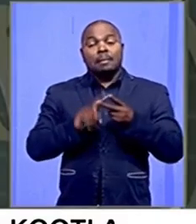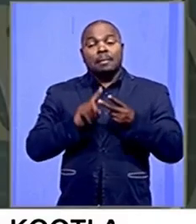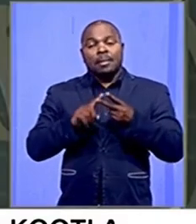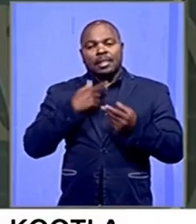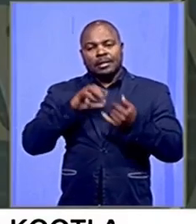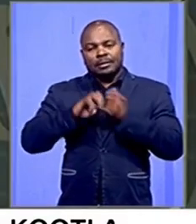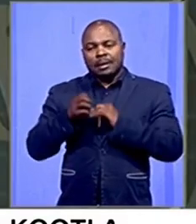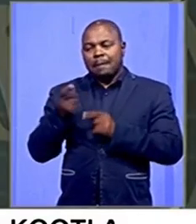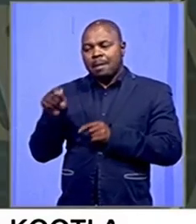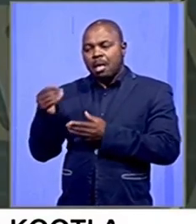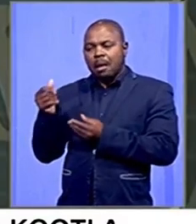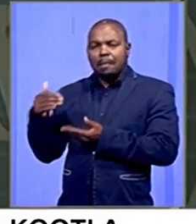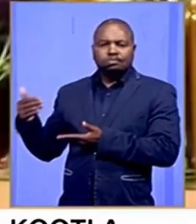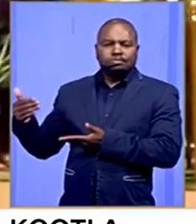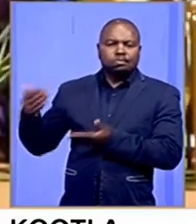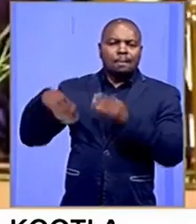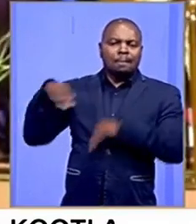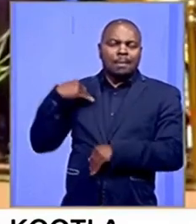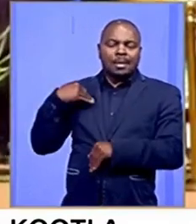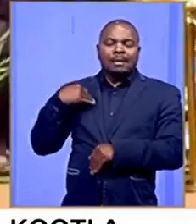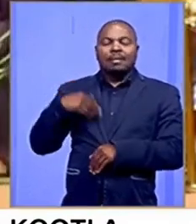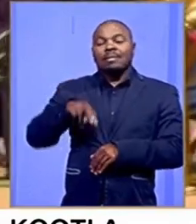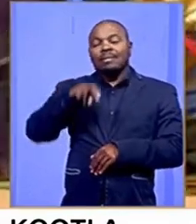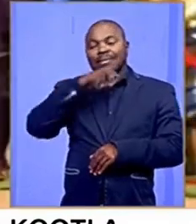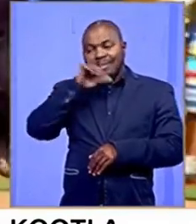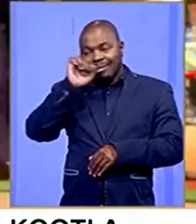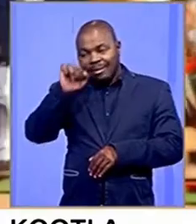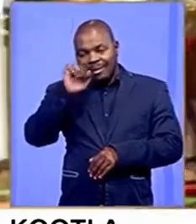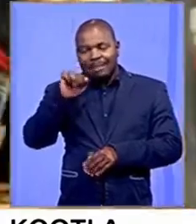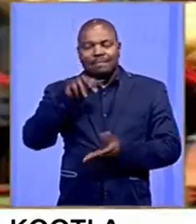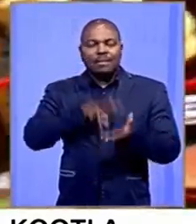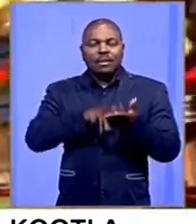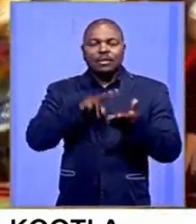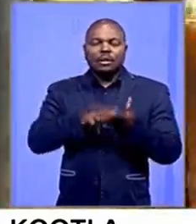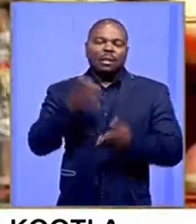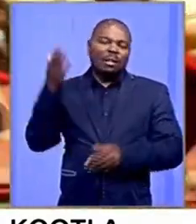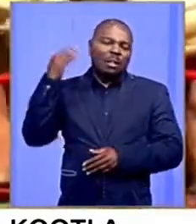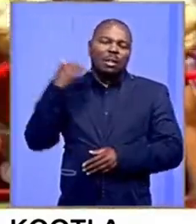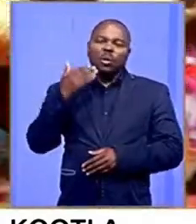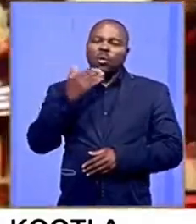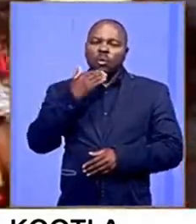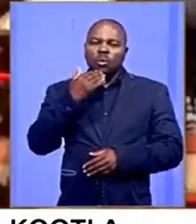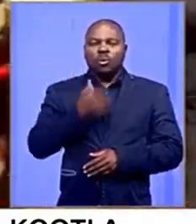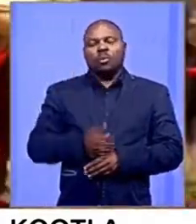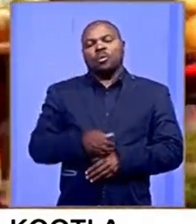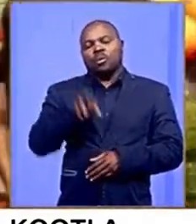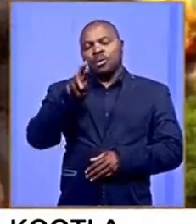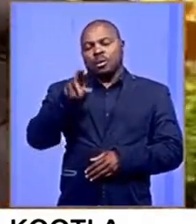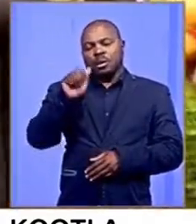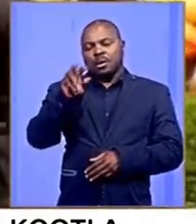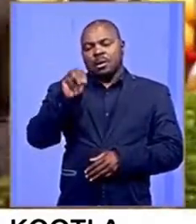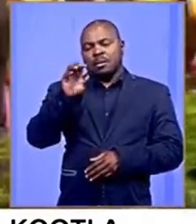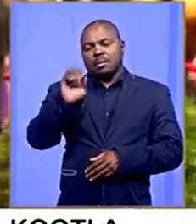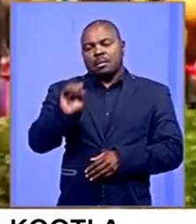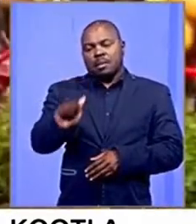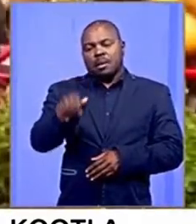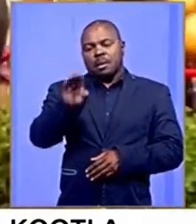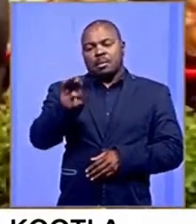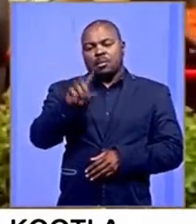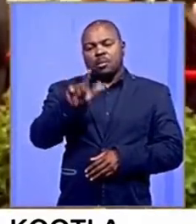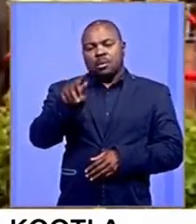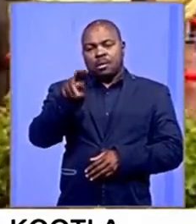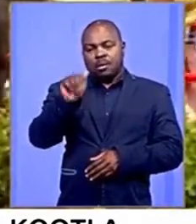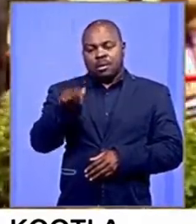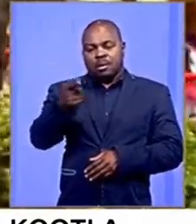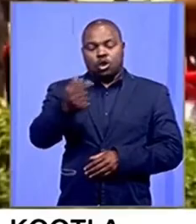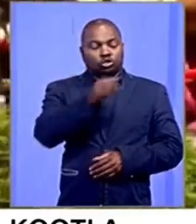leka go hwetsa mašeleng ao morago, kgošikgolo ya Babenta ya maloba e le go Thoni Mphophira Mabulana o laetswe ke kgorokgolo ya tsheko ya